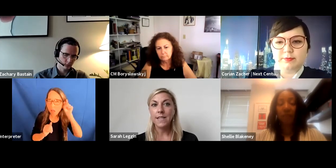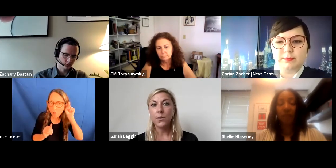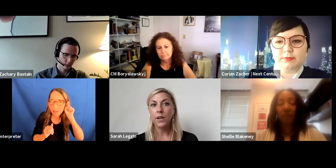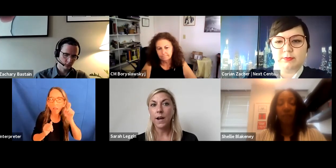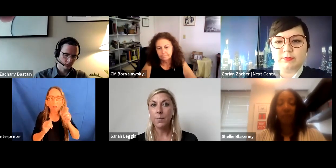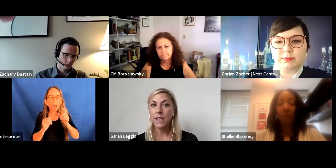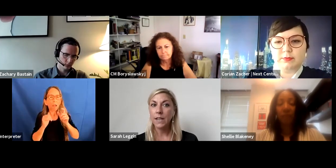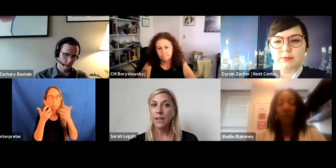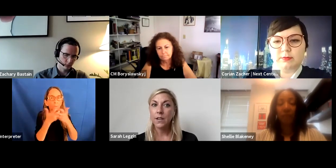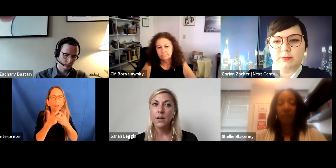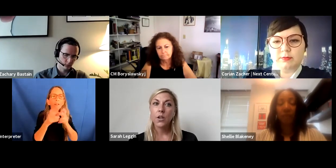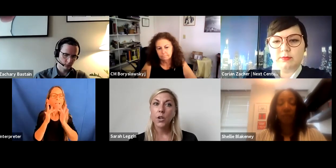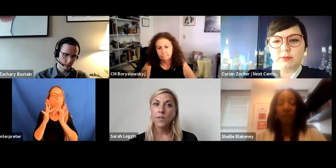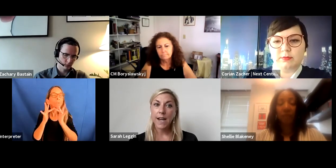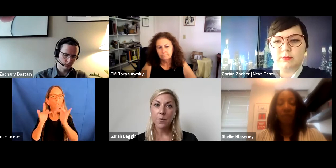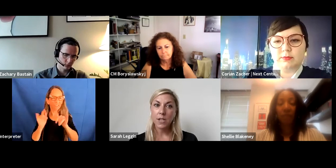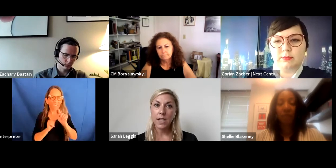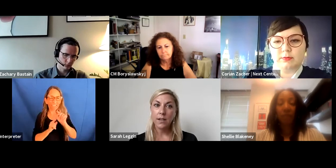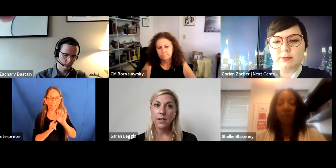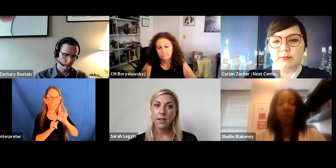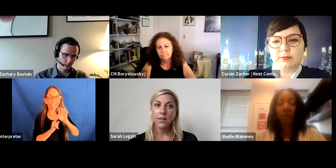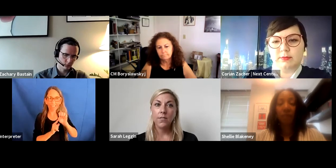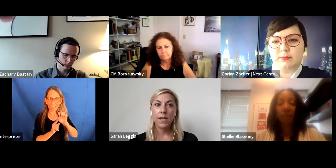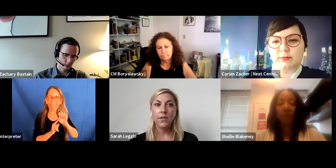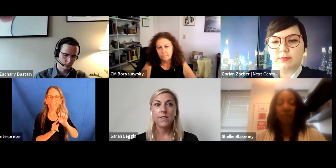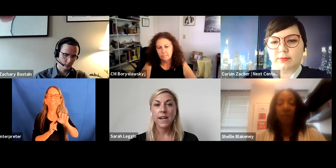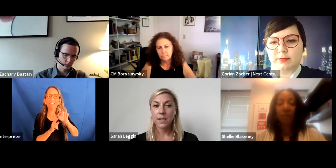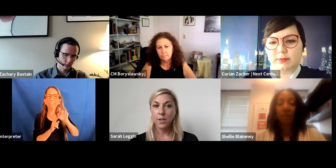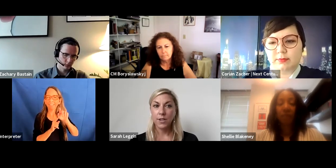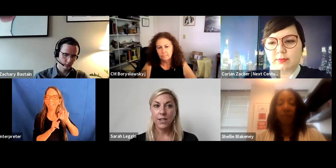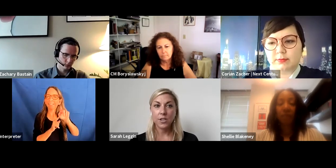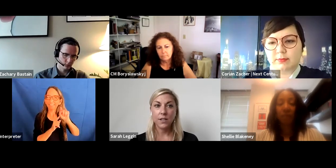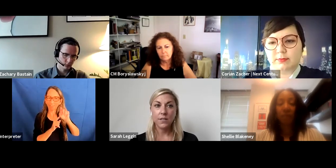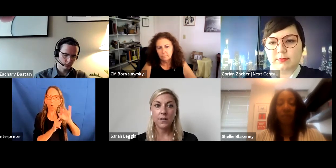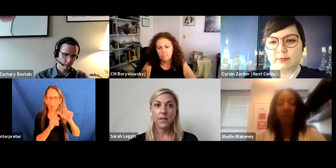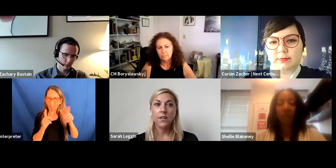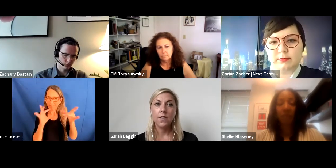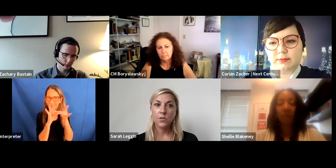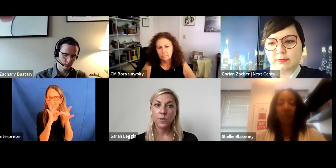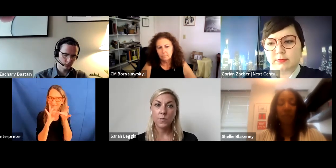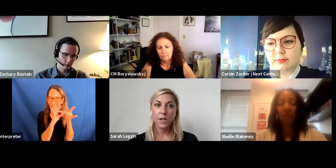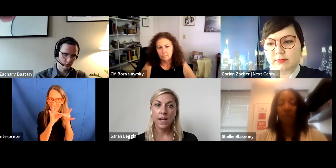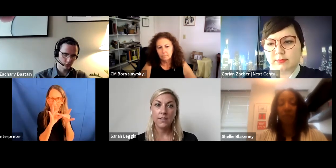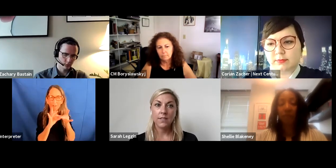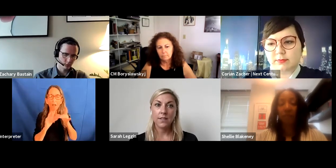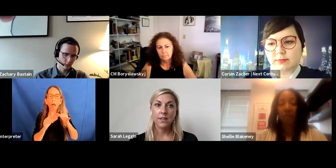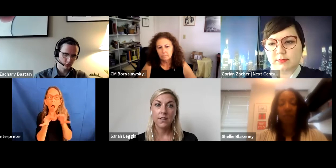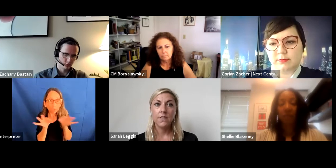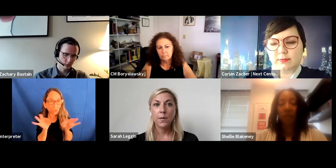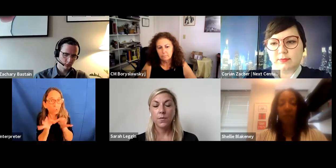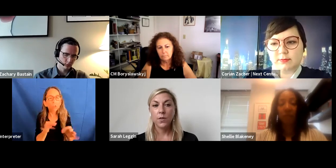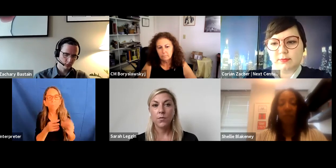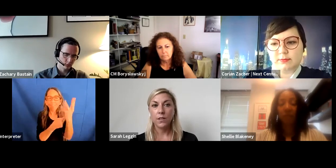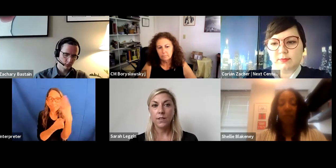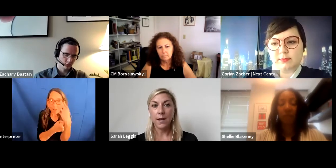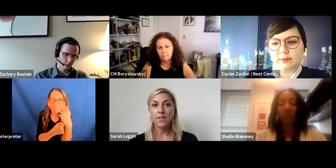and T-coil coupling, closed captioning, video and text communications, visual displays,